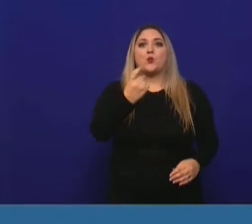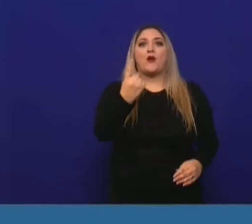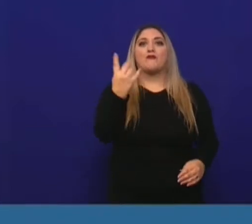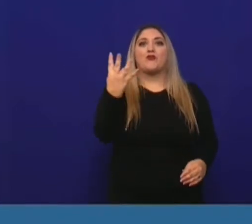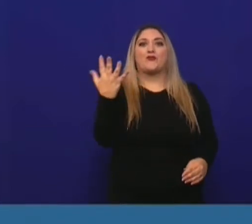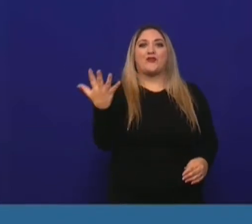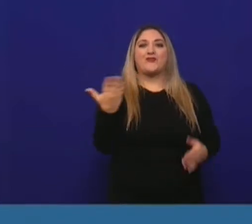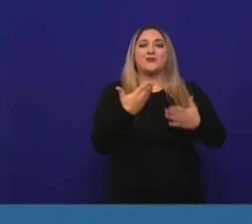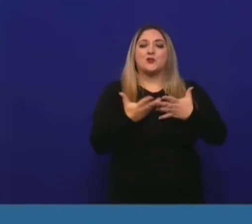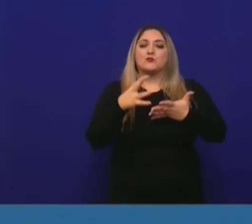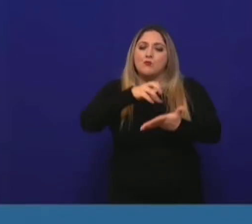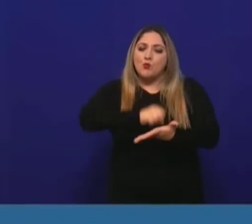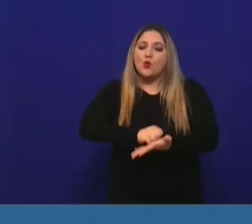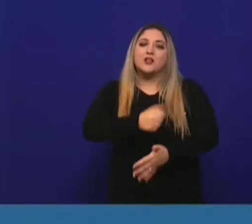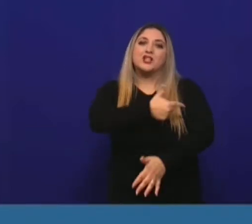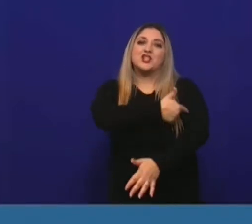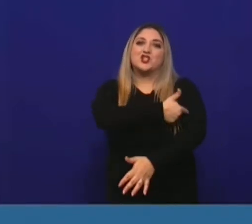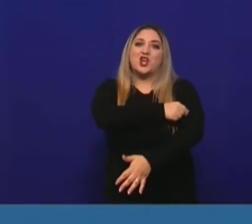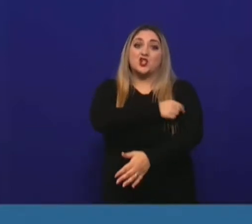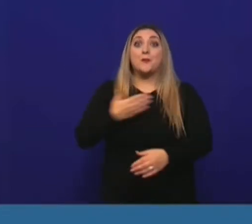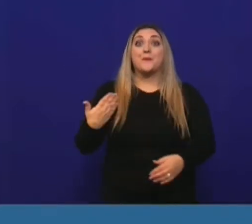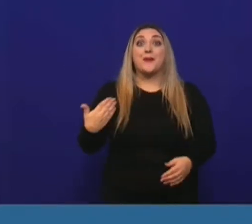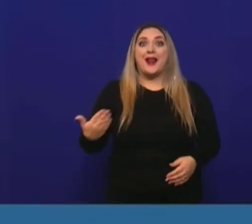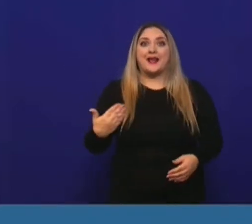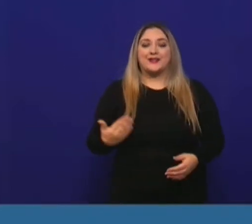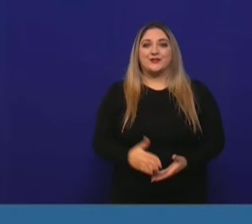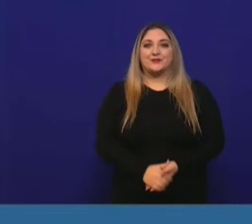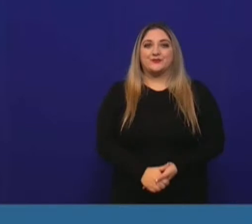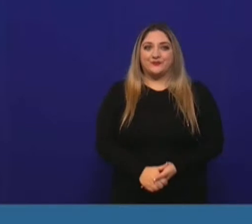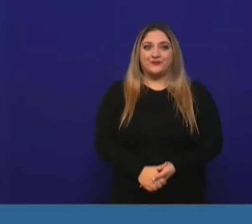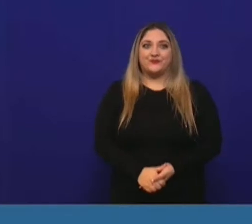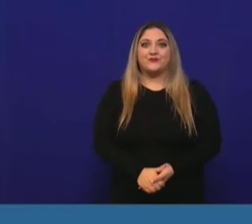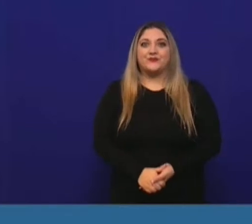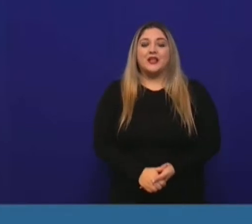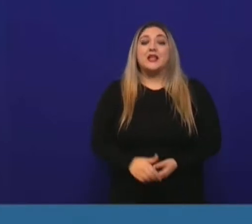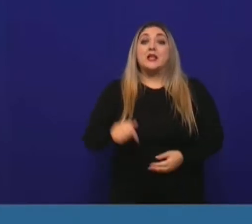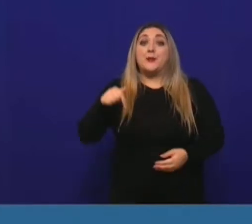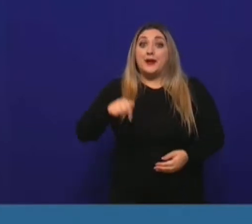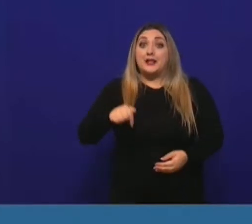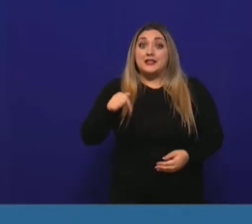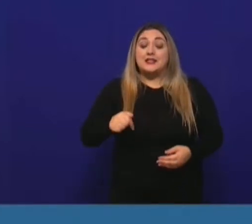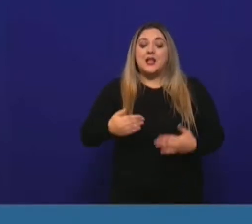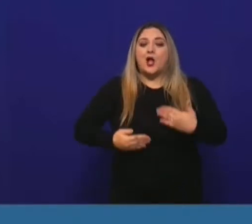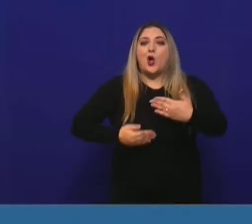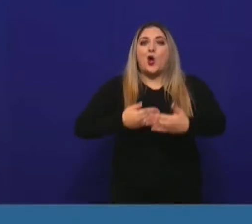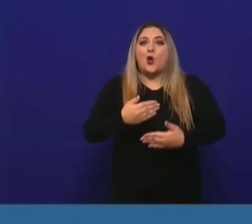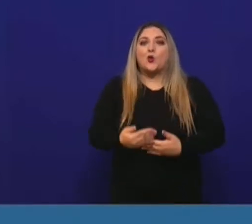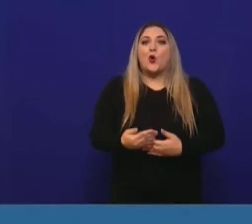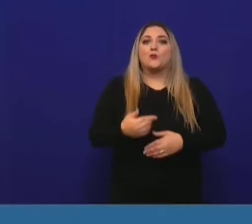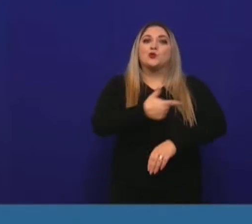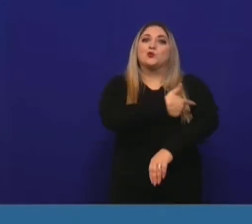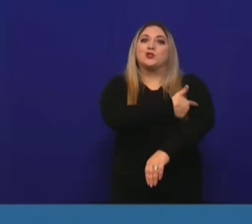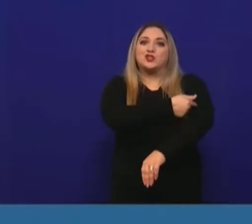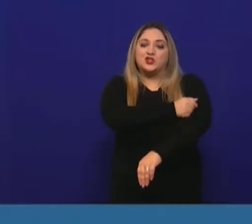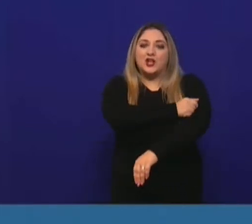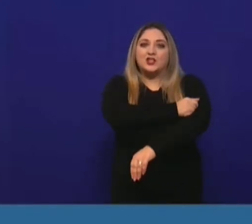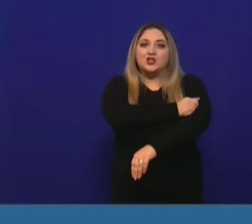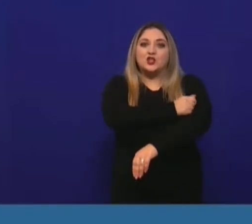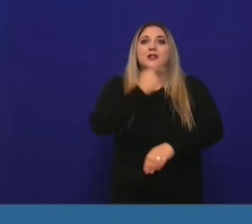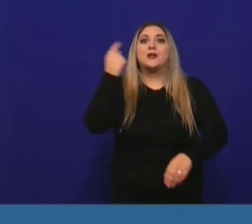ħalli aħna ntuk appuntament mill-iktar fis possibbli. U għaddejjin ukoll bit-tilqim ta' dawk l-anzjani tal fuq